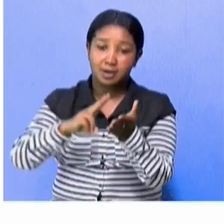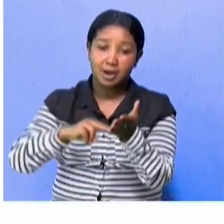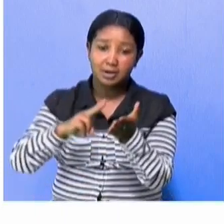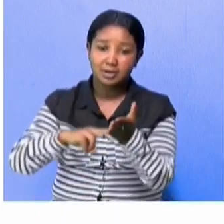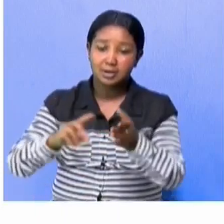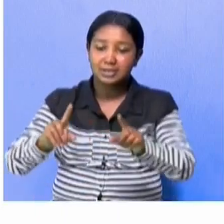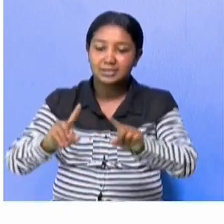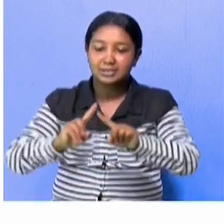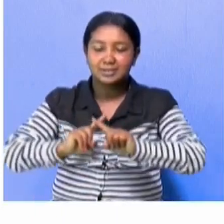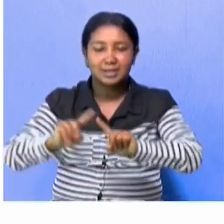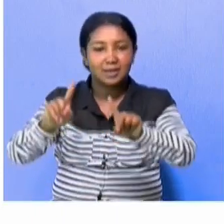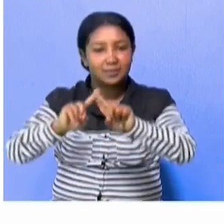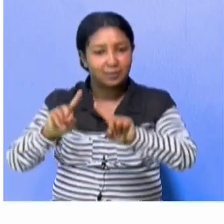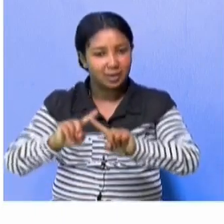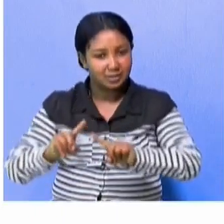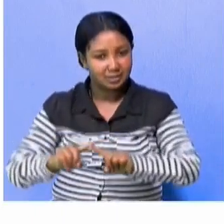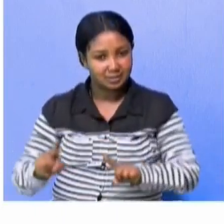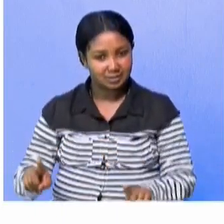different